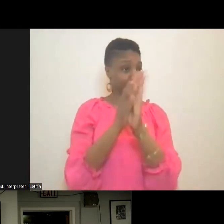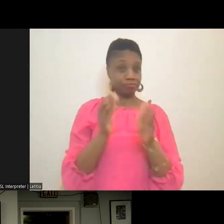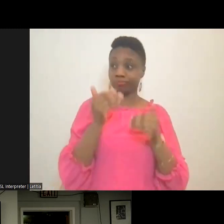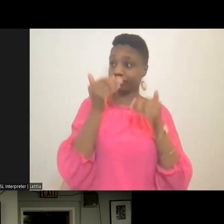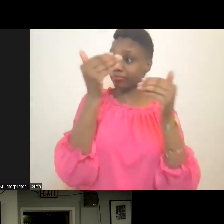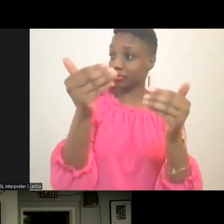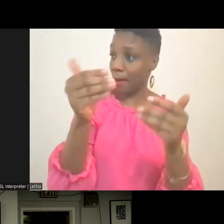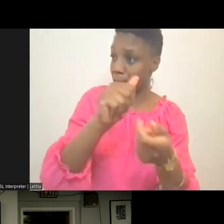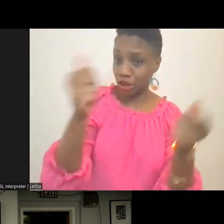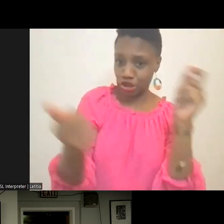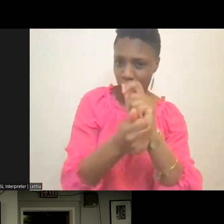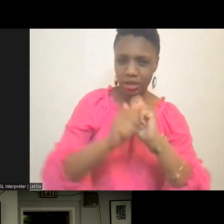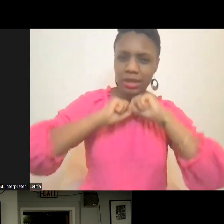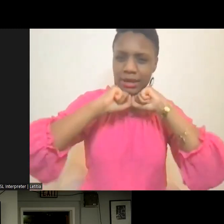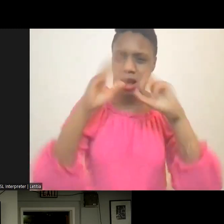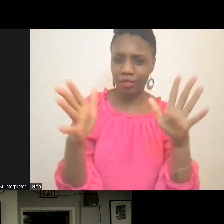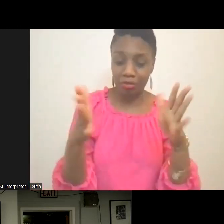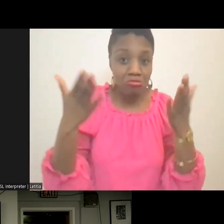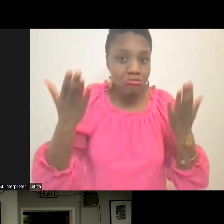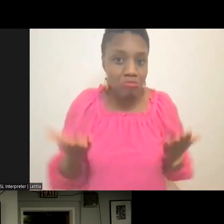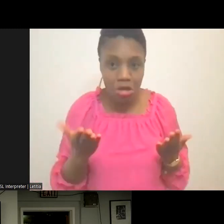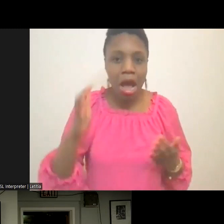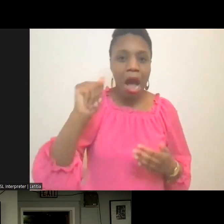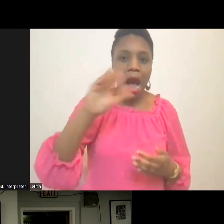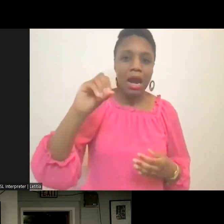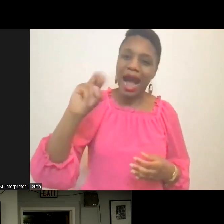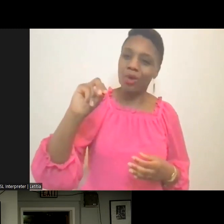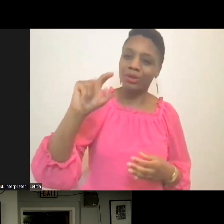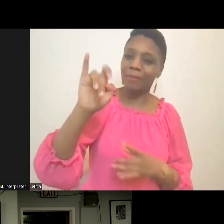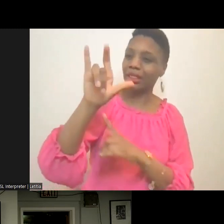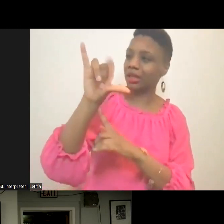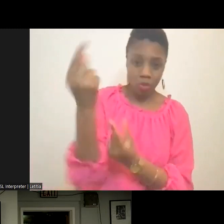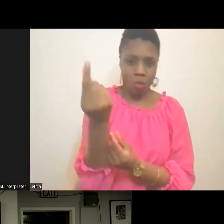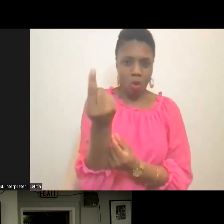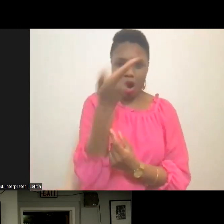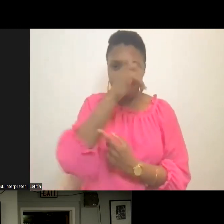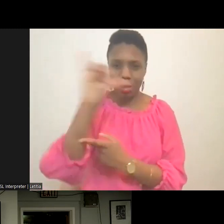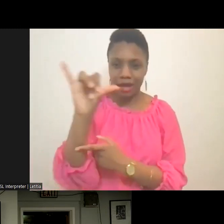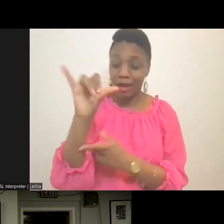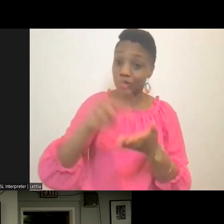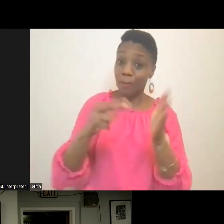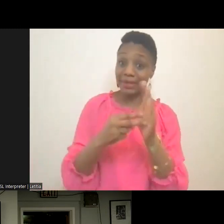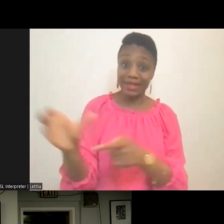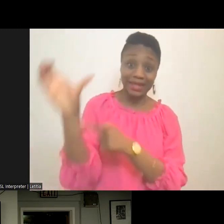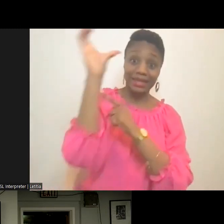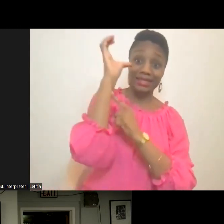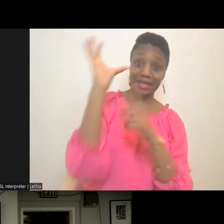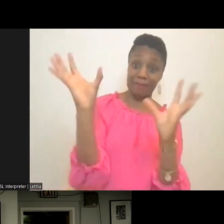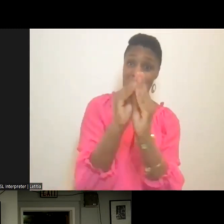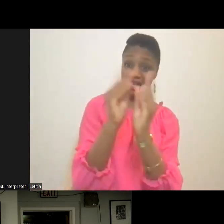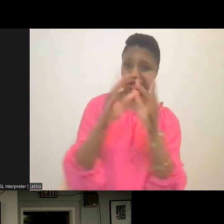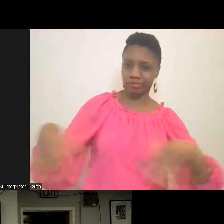that accountability and that follow-up, the listening sessions really won't be as useful as they could be.